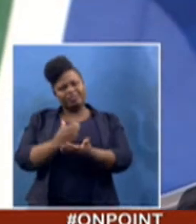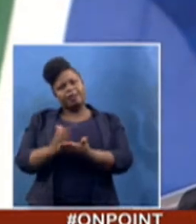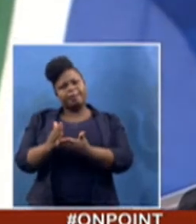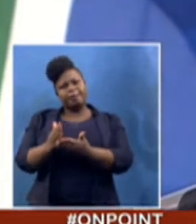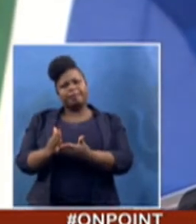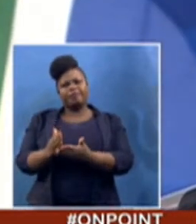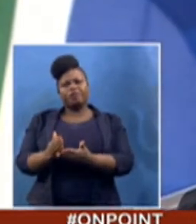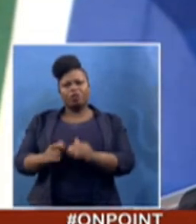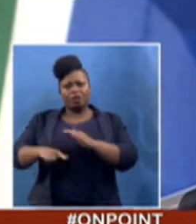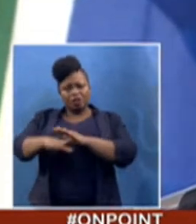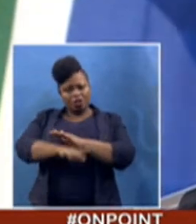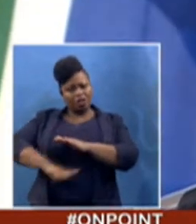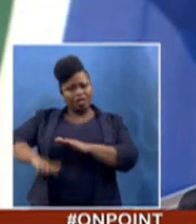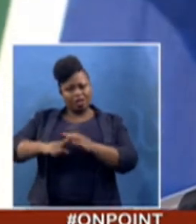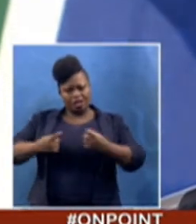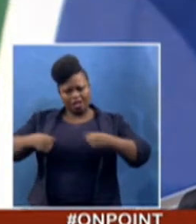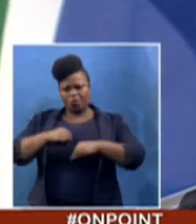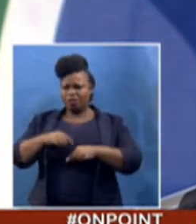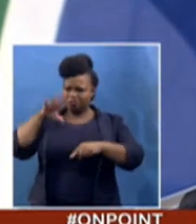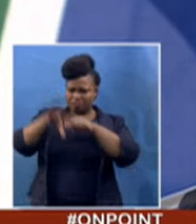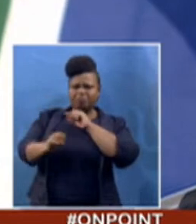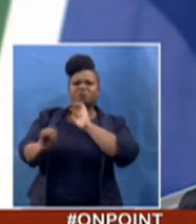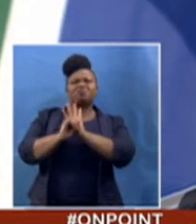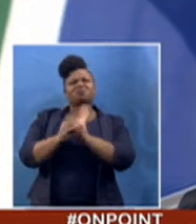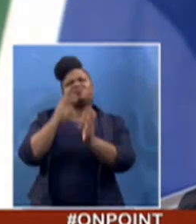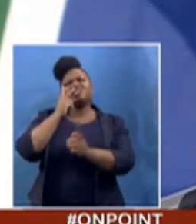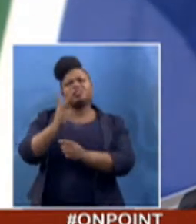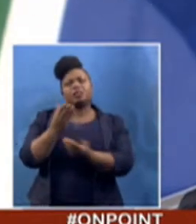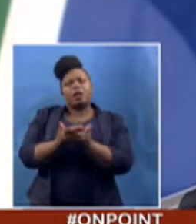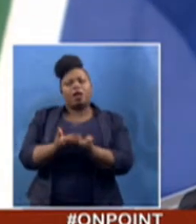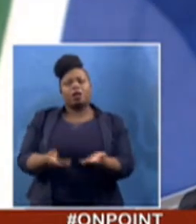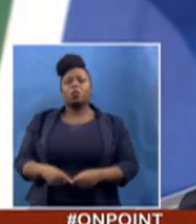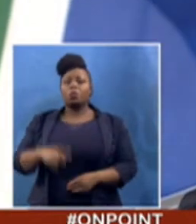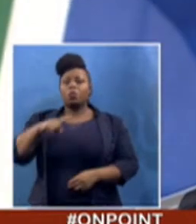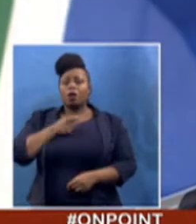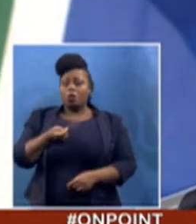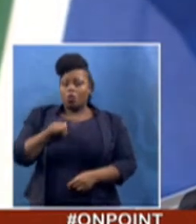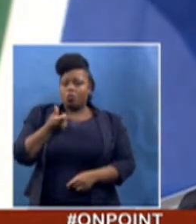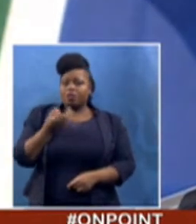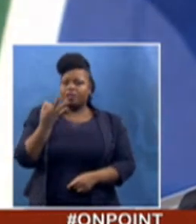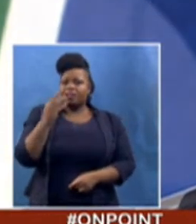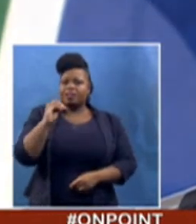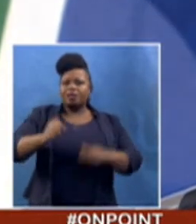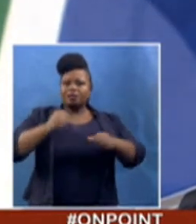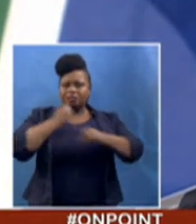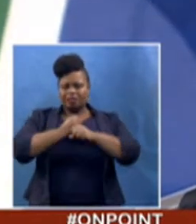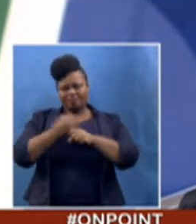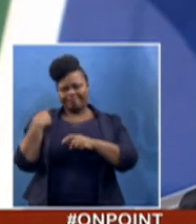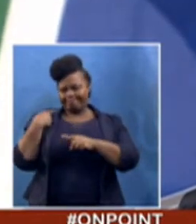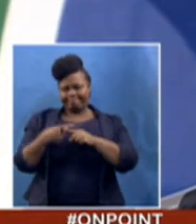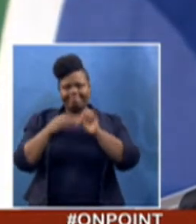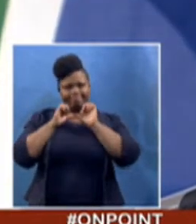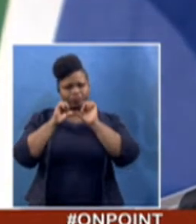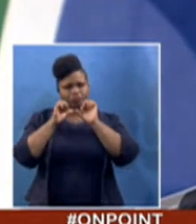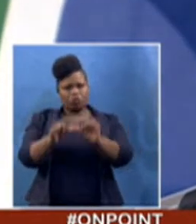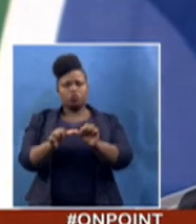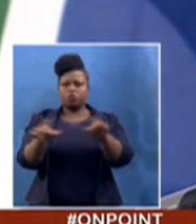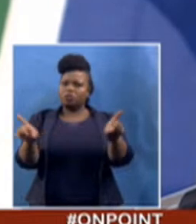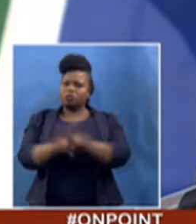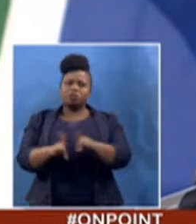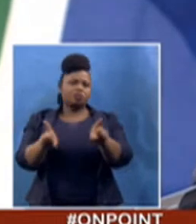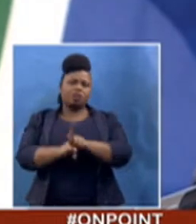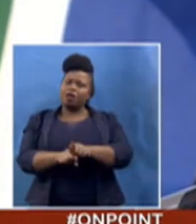our land. Even after nearly 3 decades, it continues in many ways